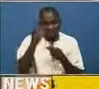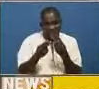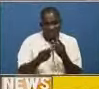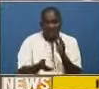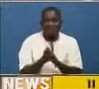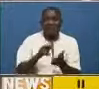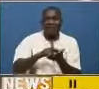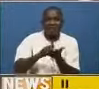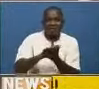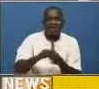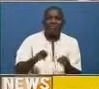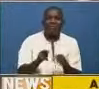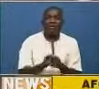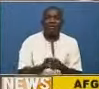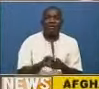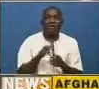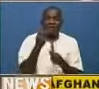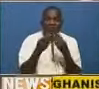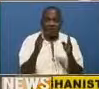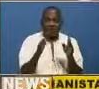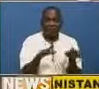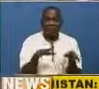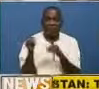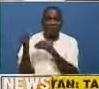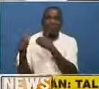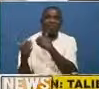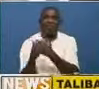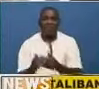region and leave site immediately after the visit.